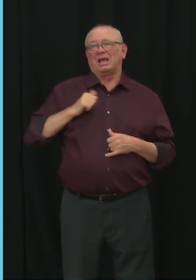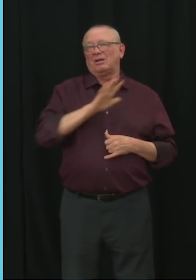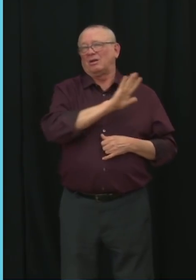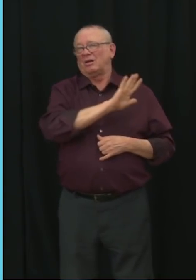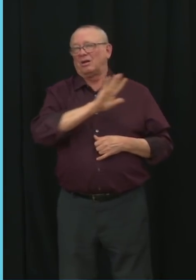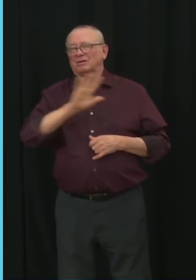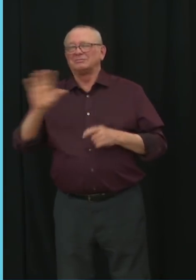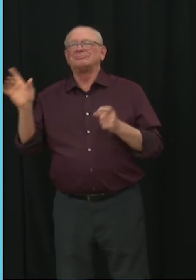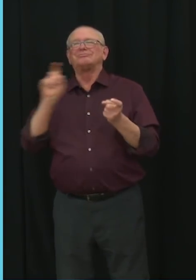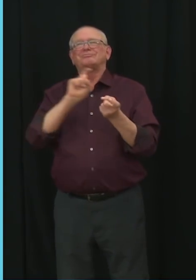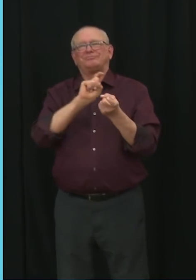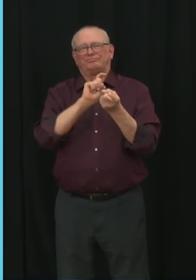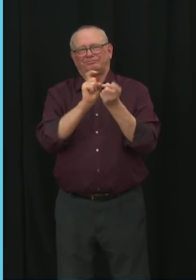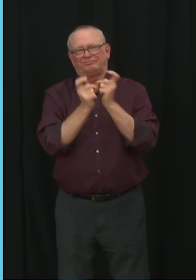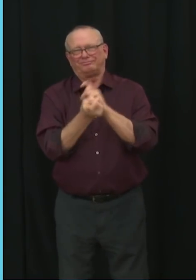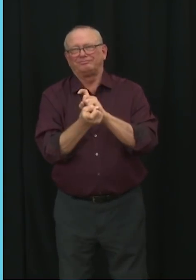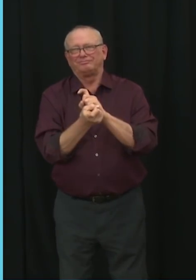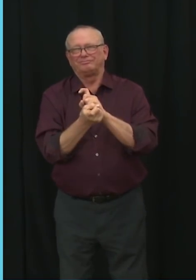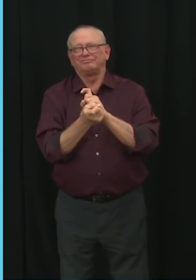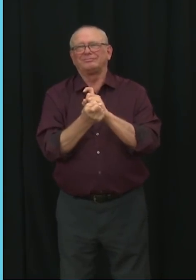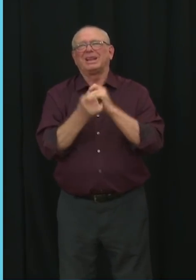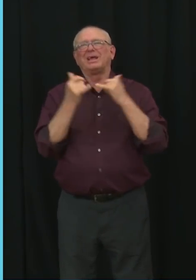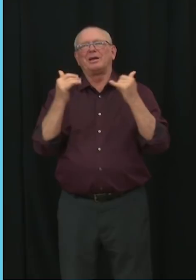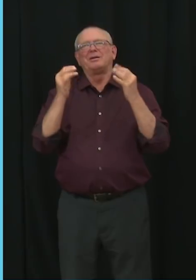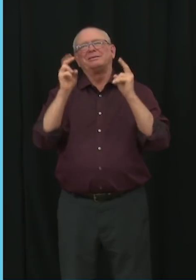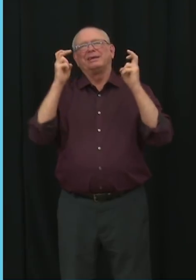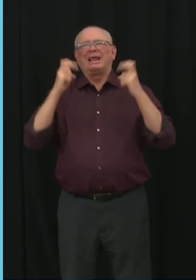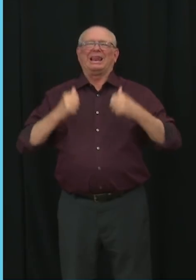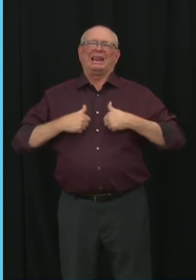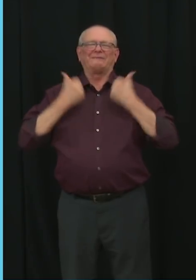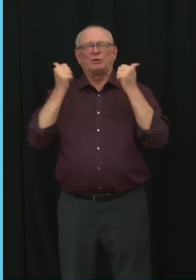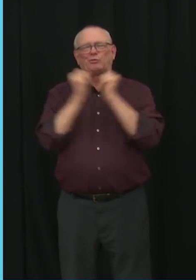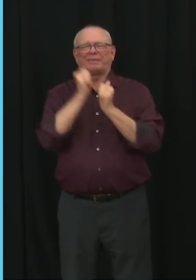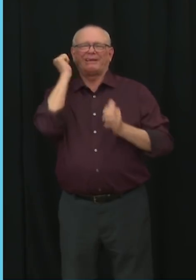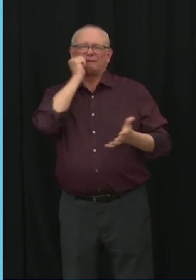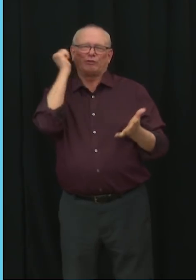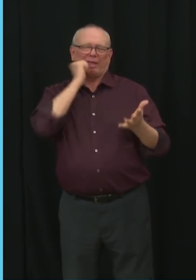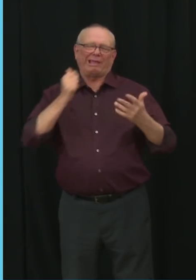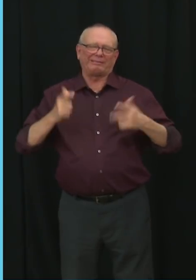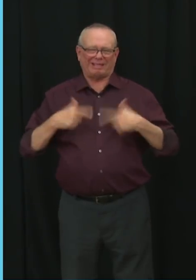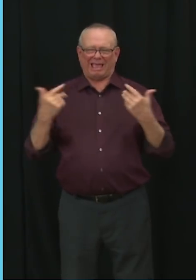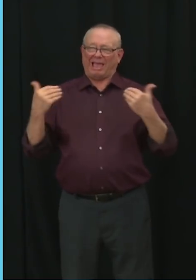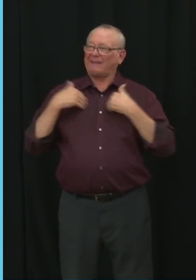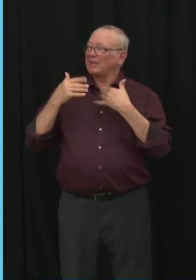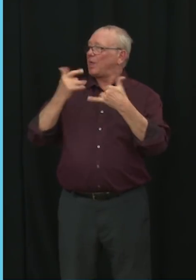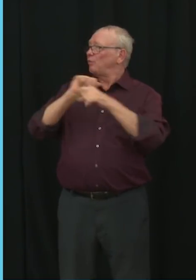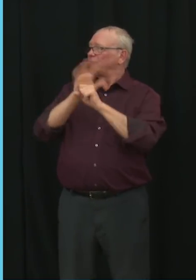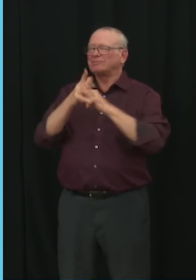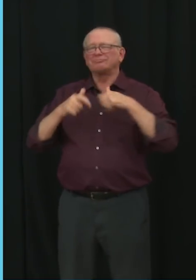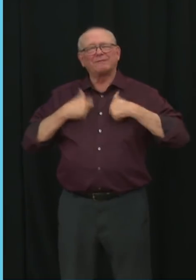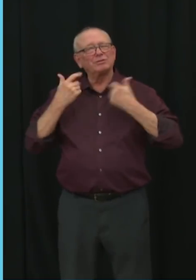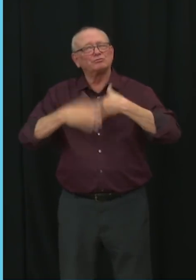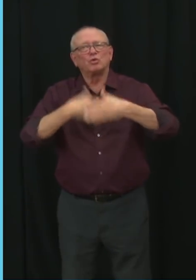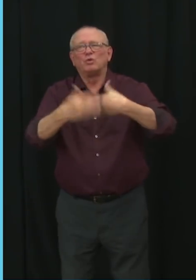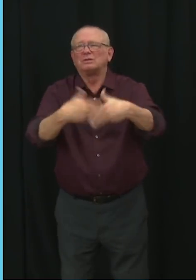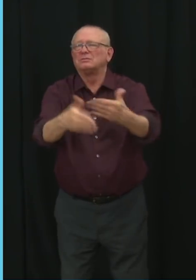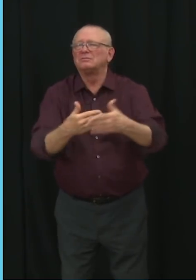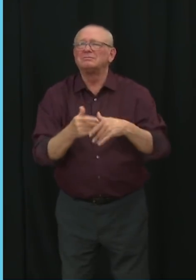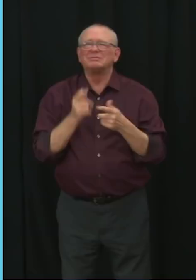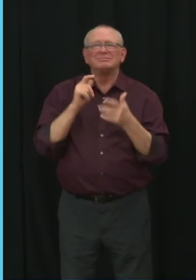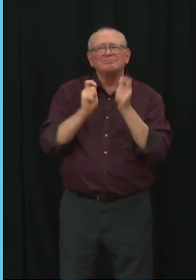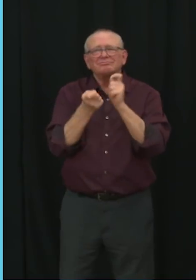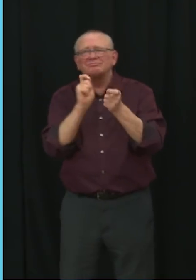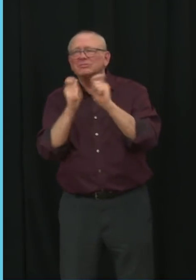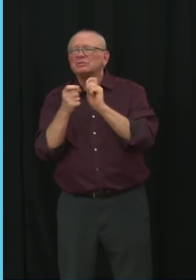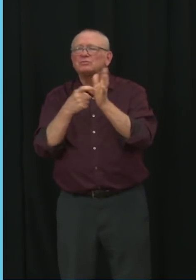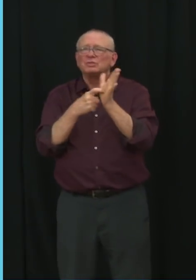COVID-19. After nearly 2 years of requirements to modify the way we have lived, worked, and socialized to